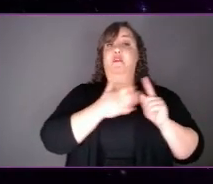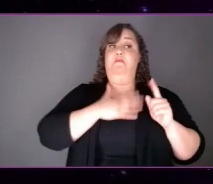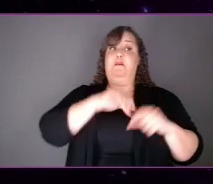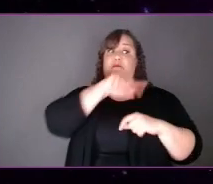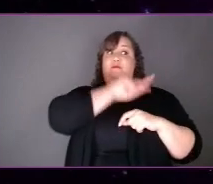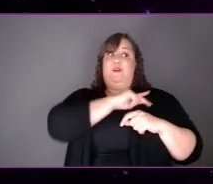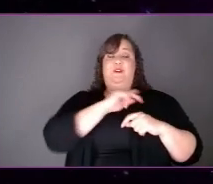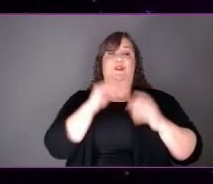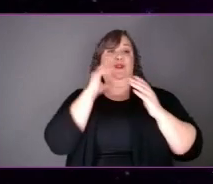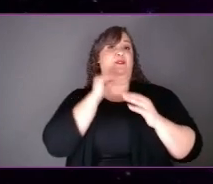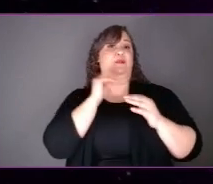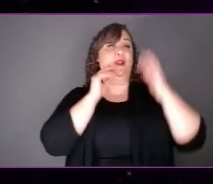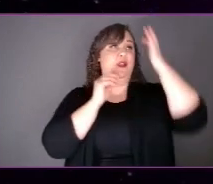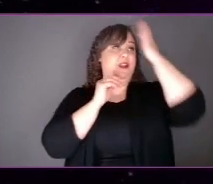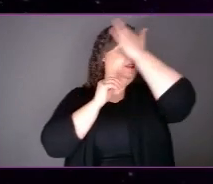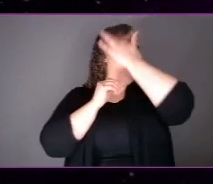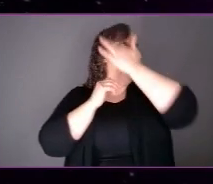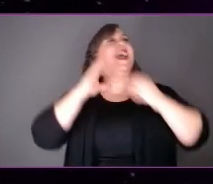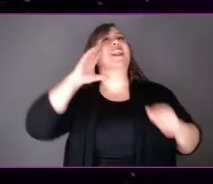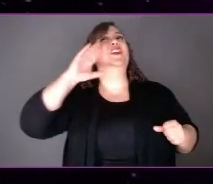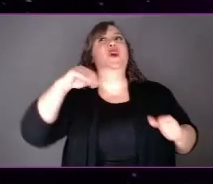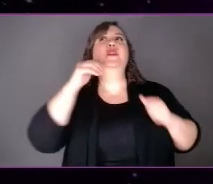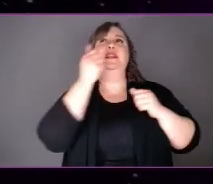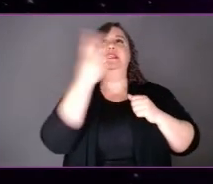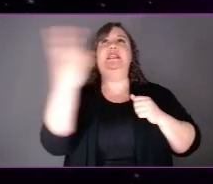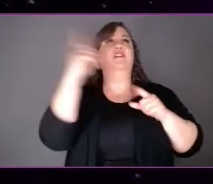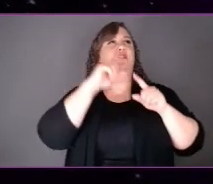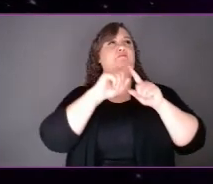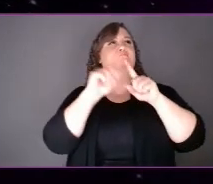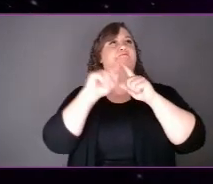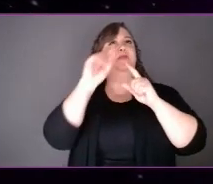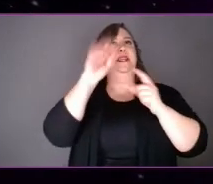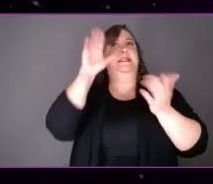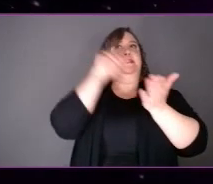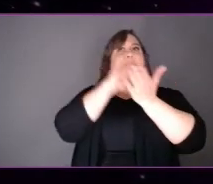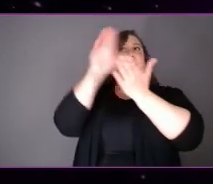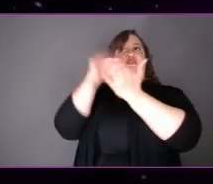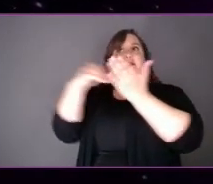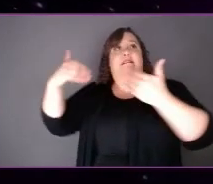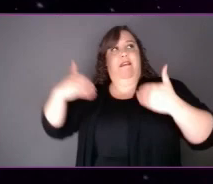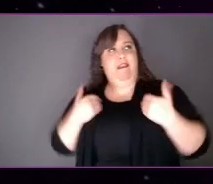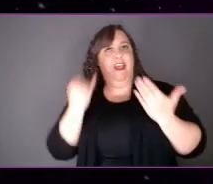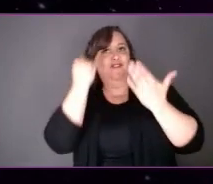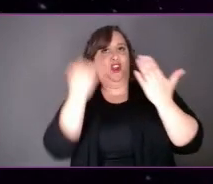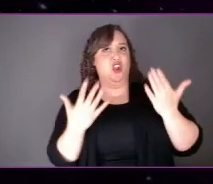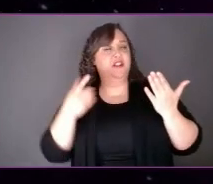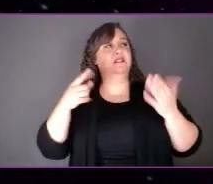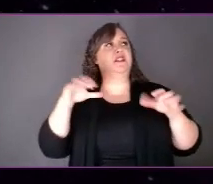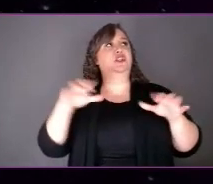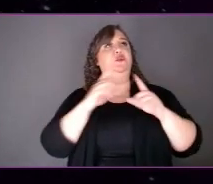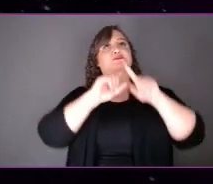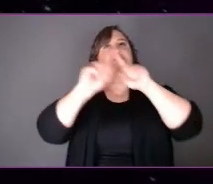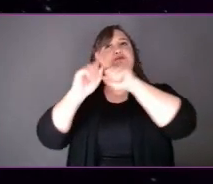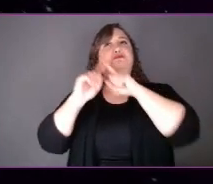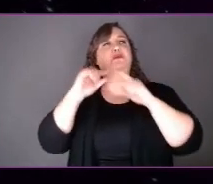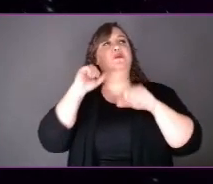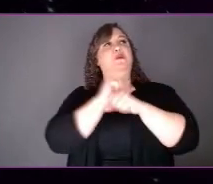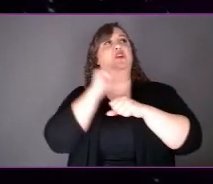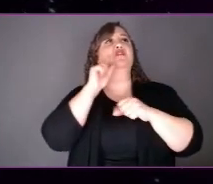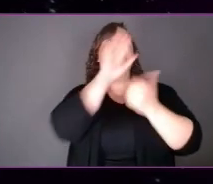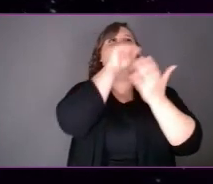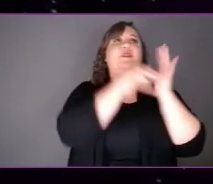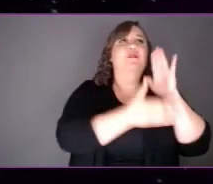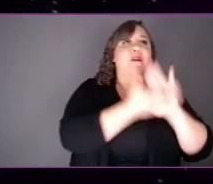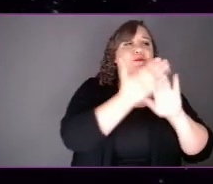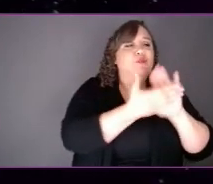and I know several other NASA centers do have resident artists that do a lot of the different work for the center operations. They may be